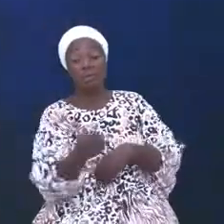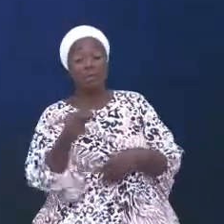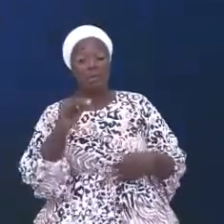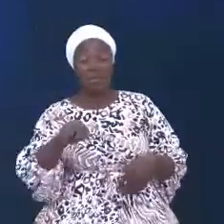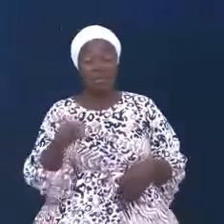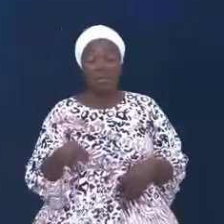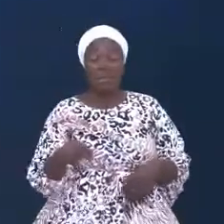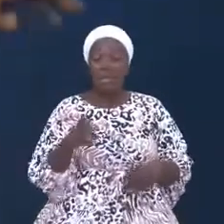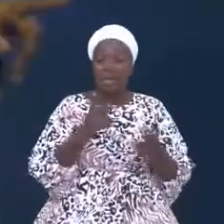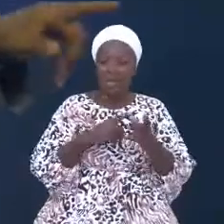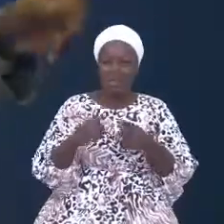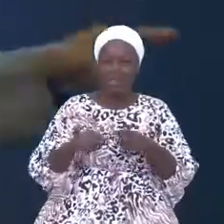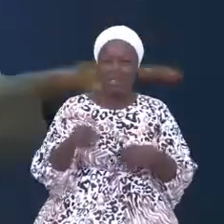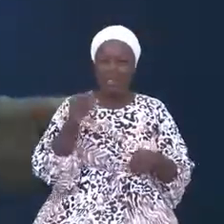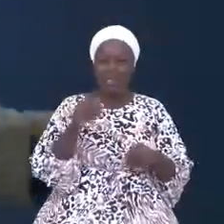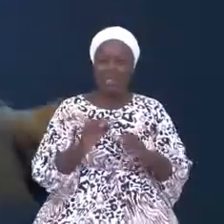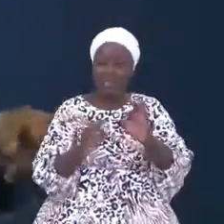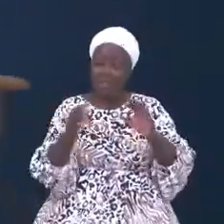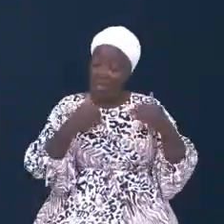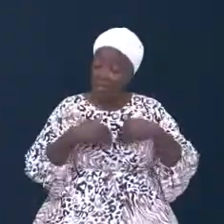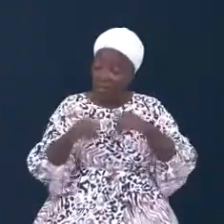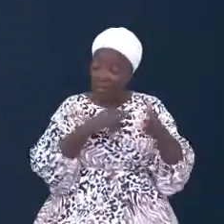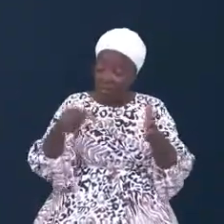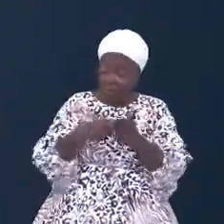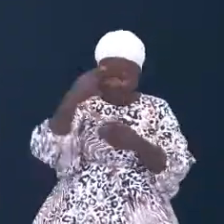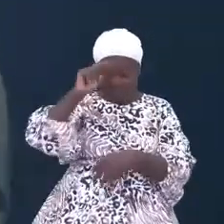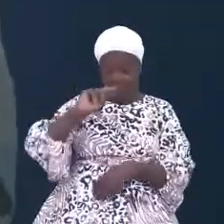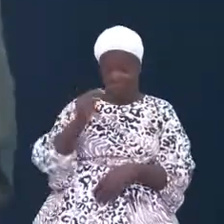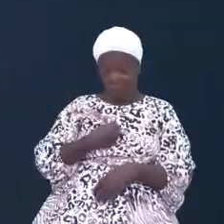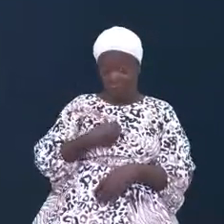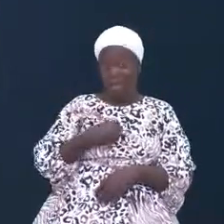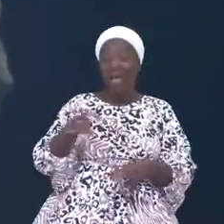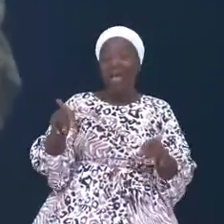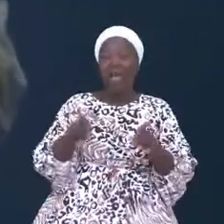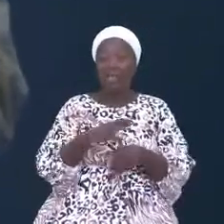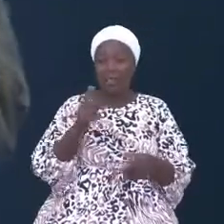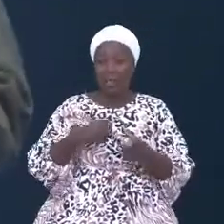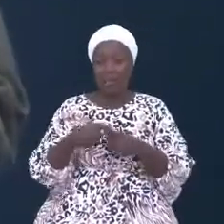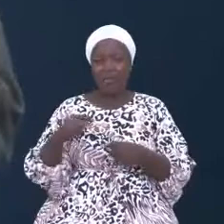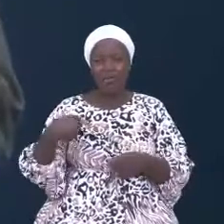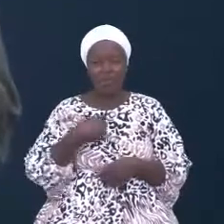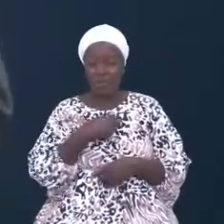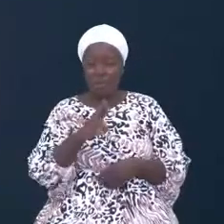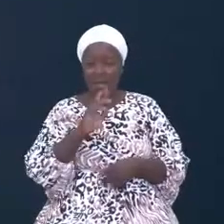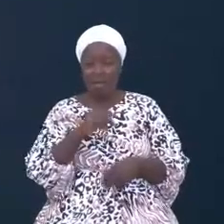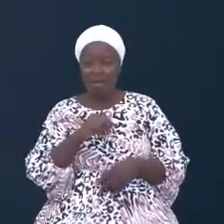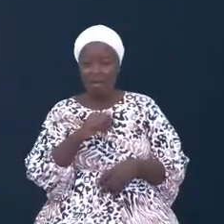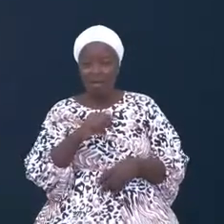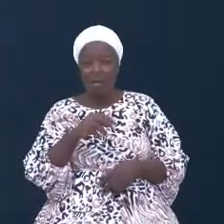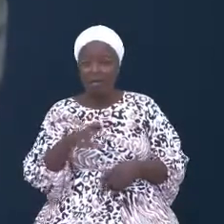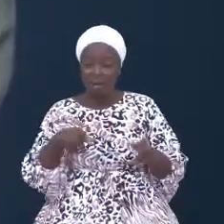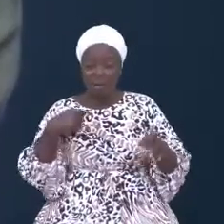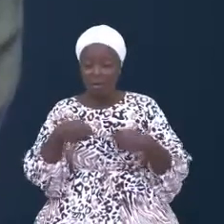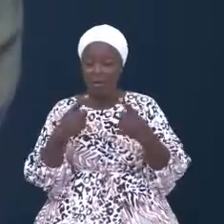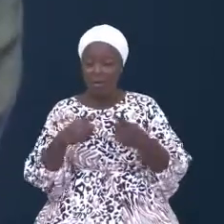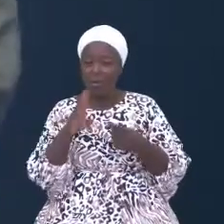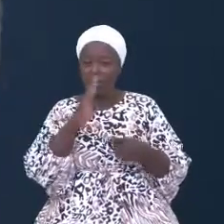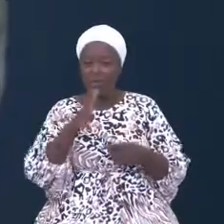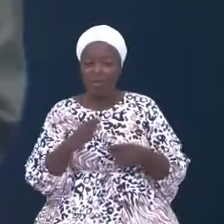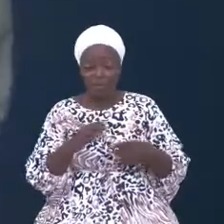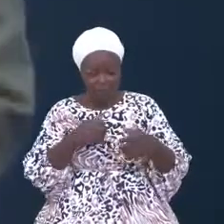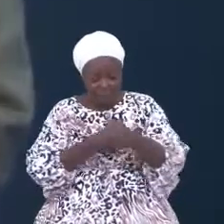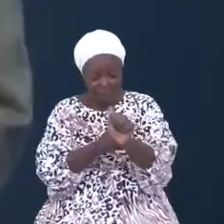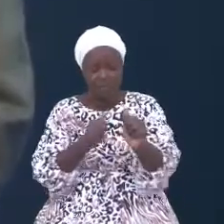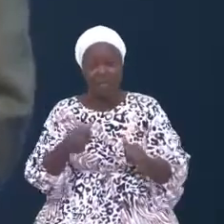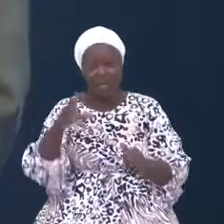And so if he has done this one, as we're not going to be far from him anymore. We're going to be following him